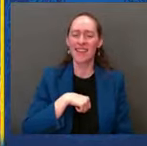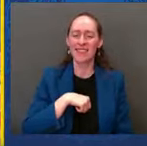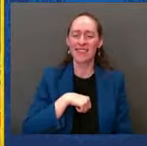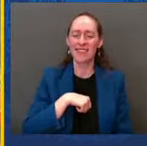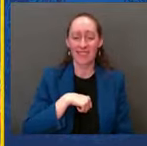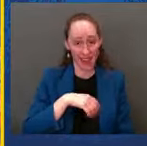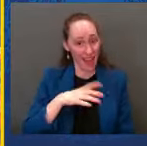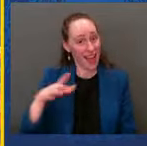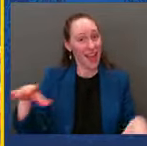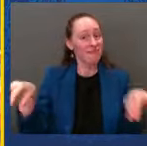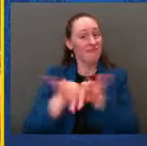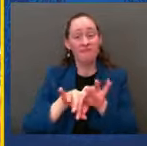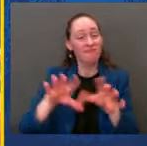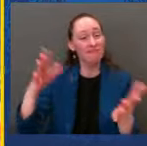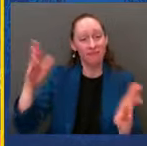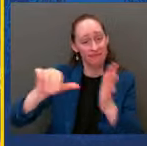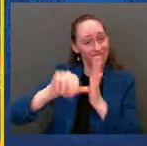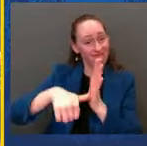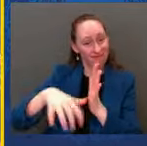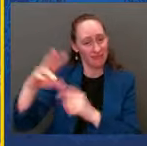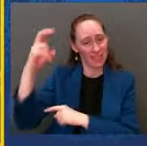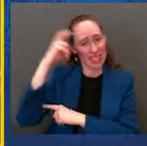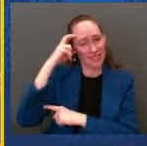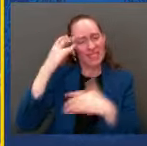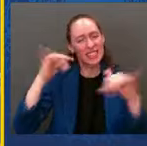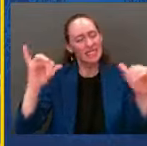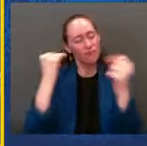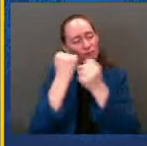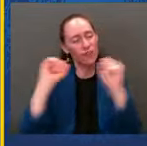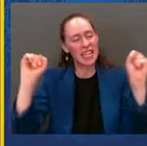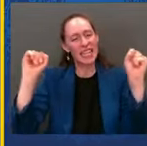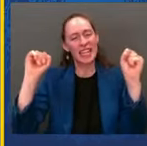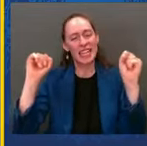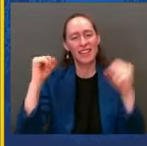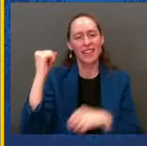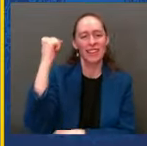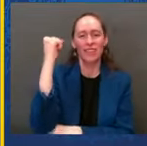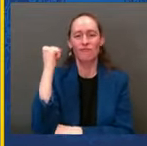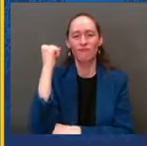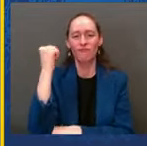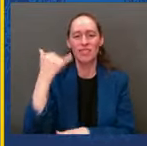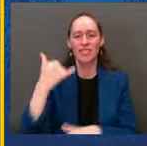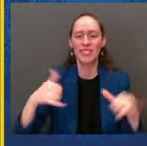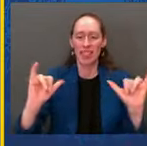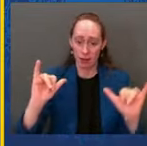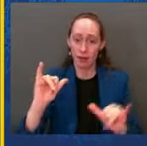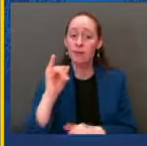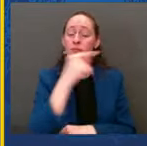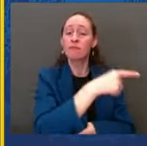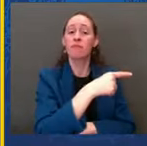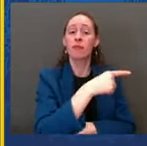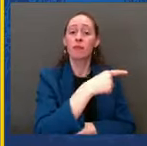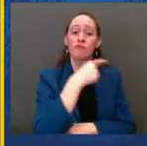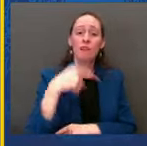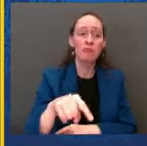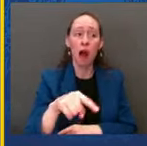When Russia invaded, it wasn't just Ukraine being tested. The whole world faced a test for the